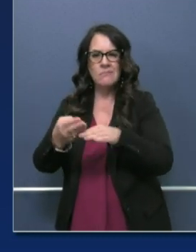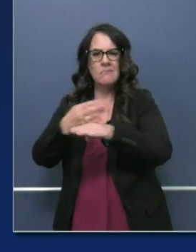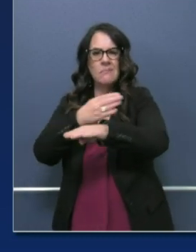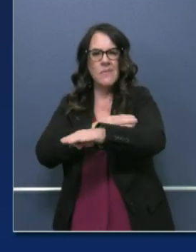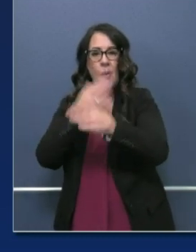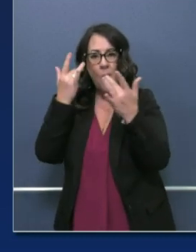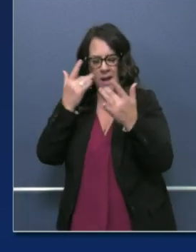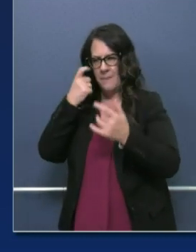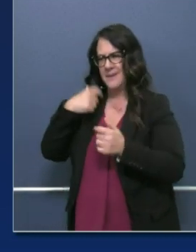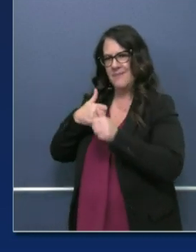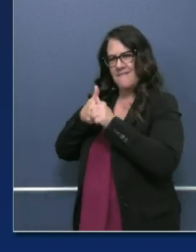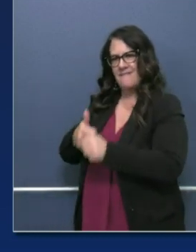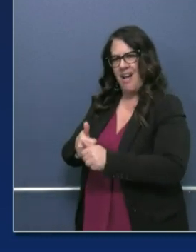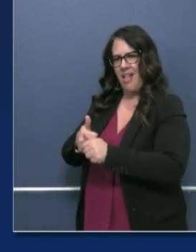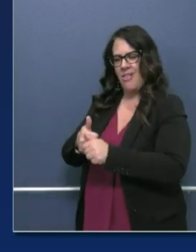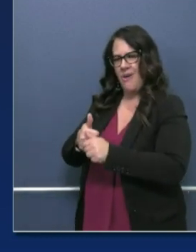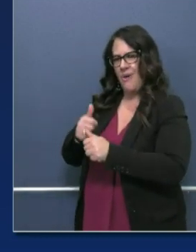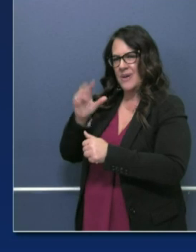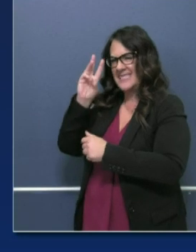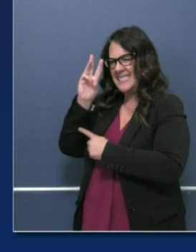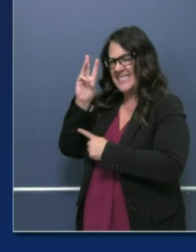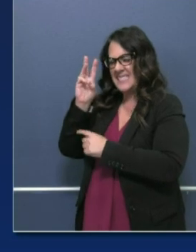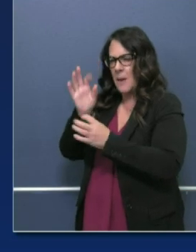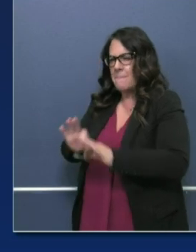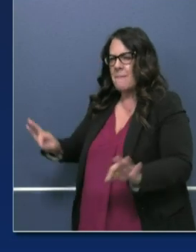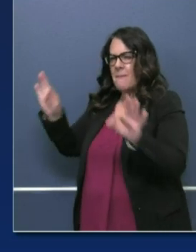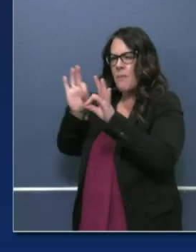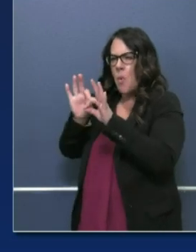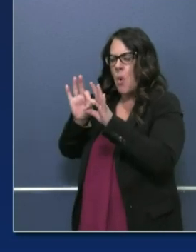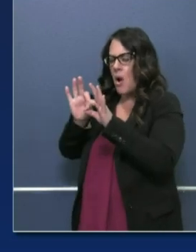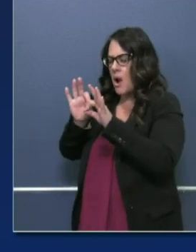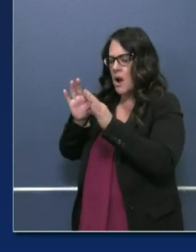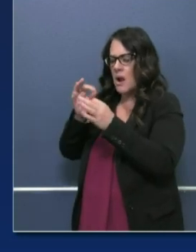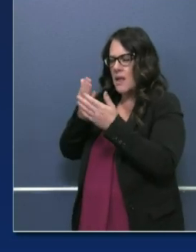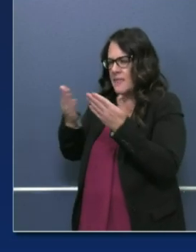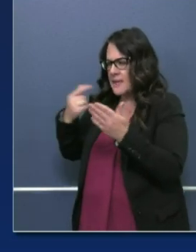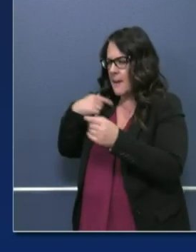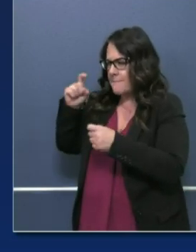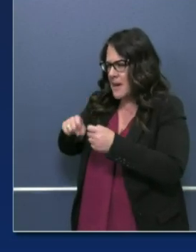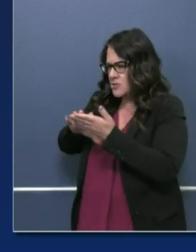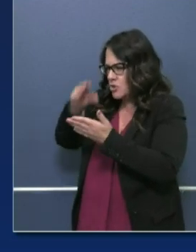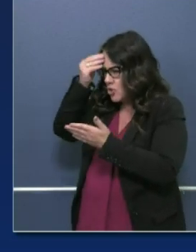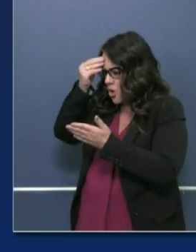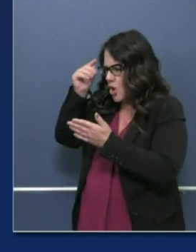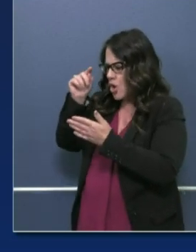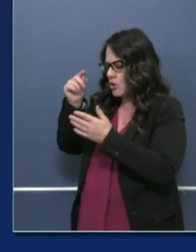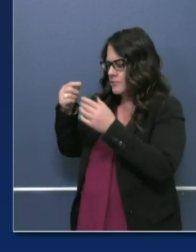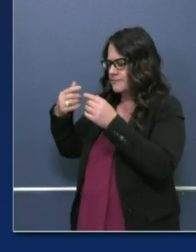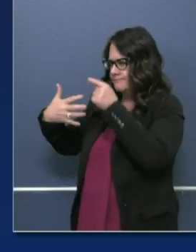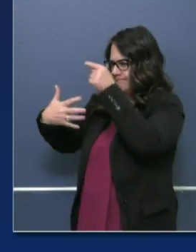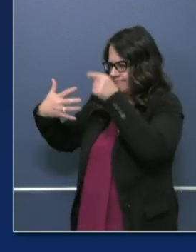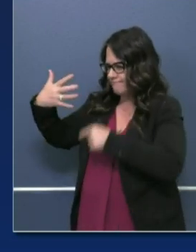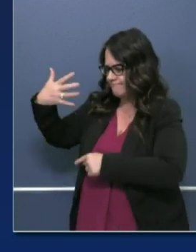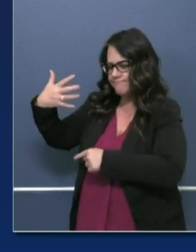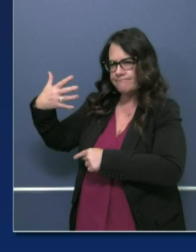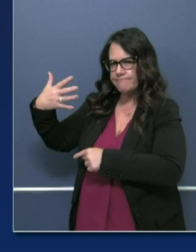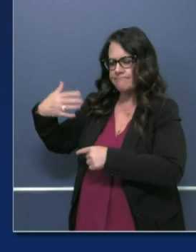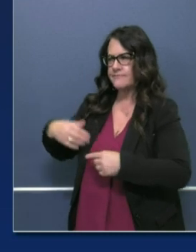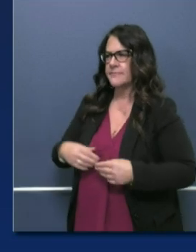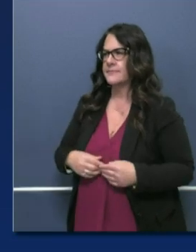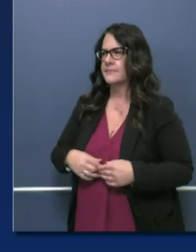make these exciting announcements that we're anticipating the potential to make some changes as soon as this Friday. So first of all, the key metrics